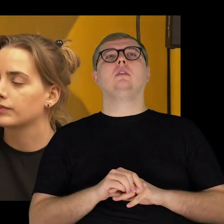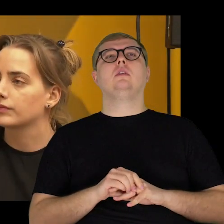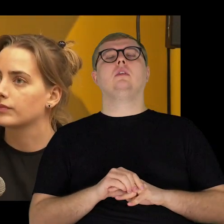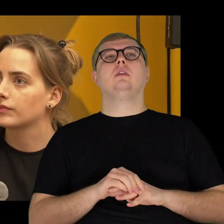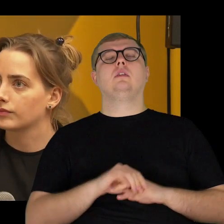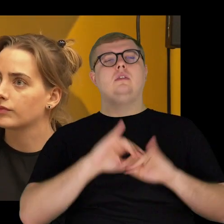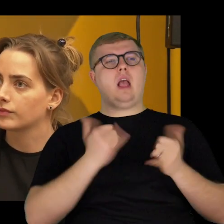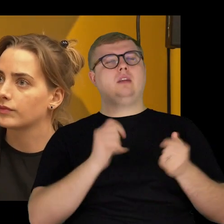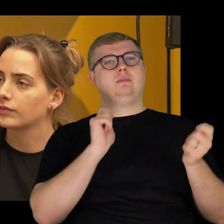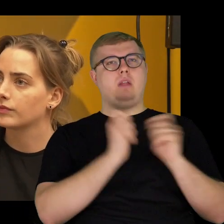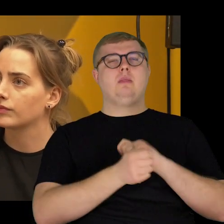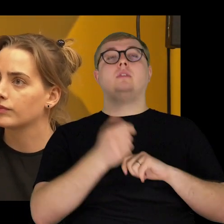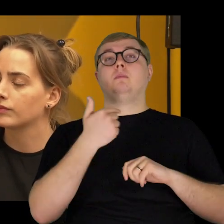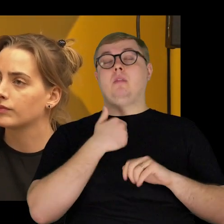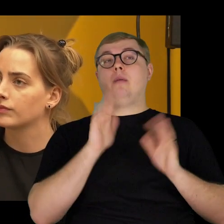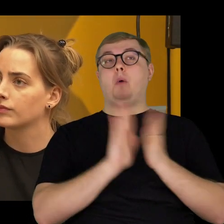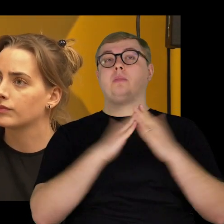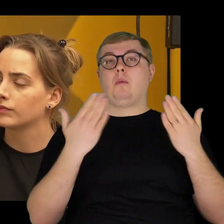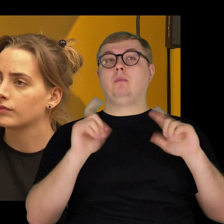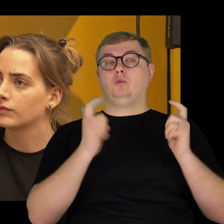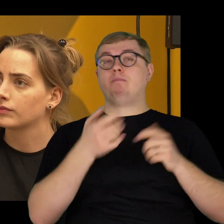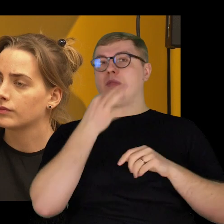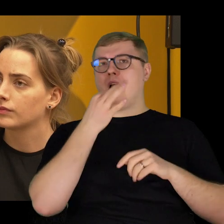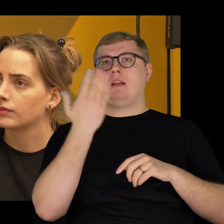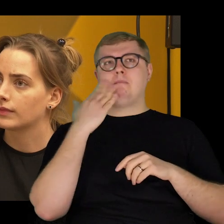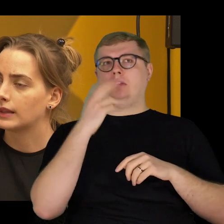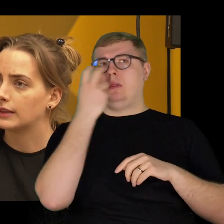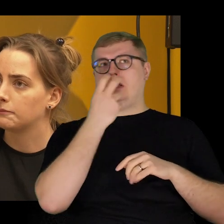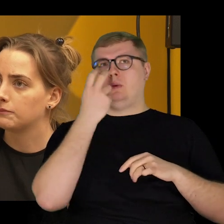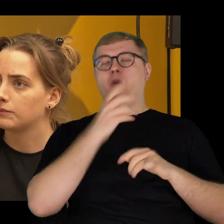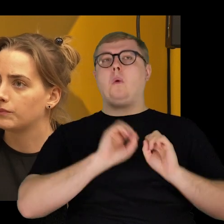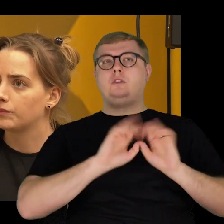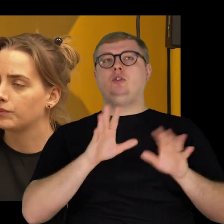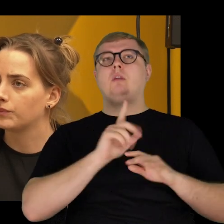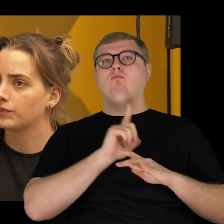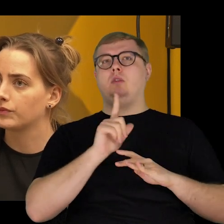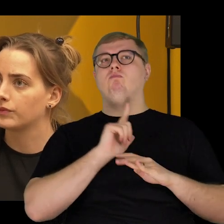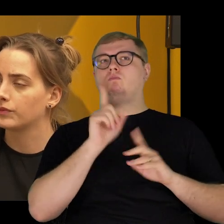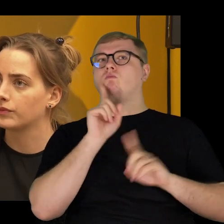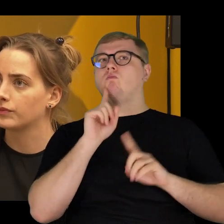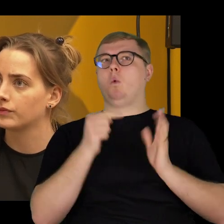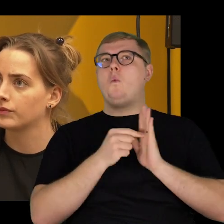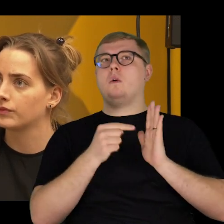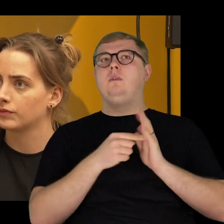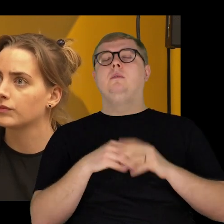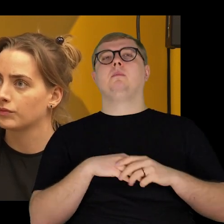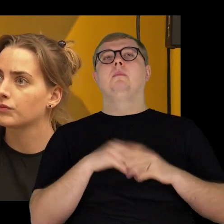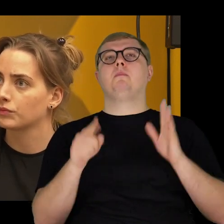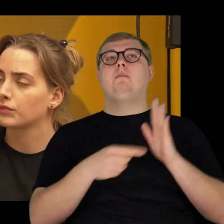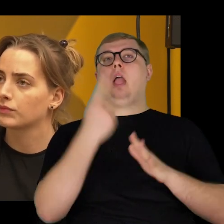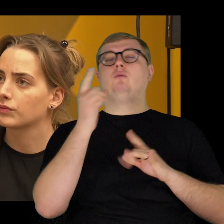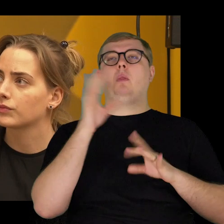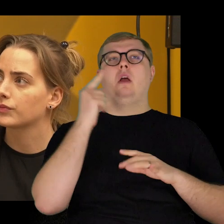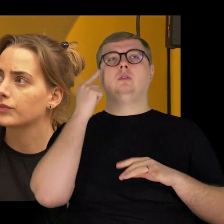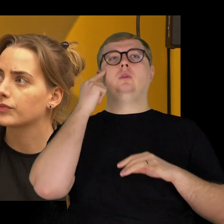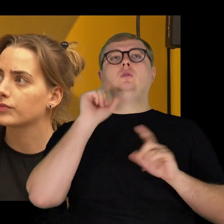I mean, I found the question also very interesting, and obviously we were just discussing right now. The first thing that come to